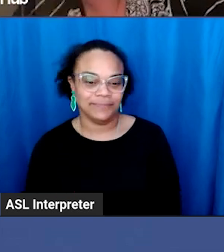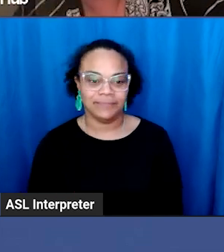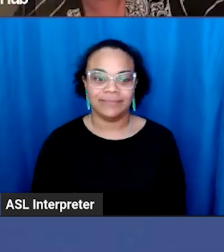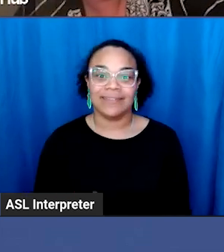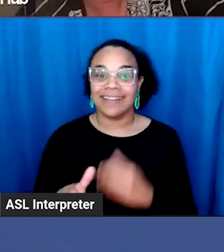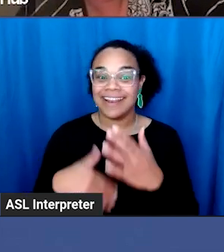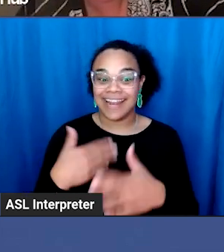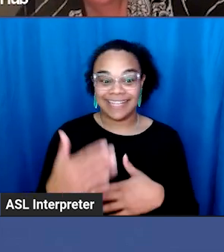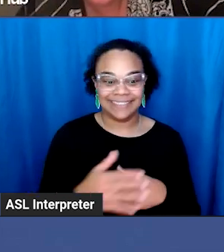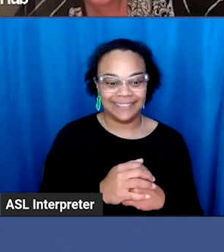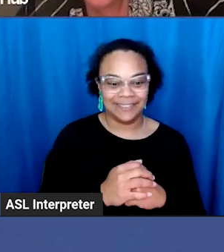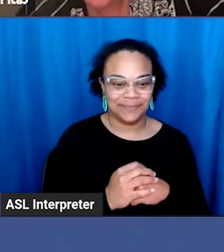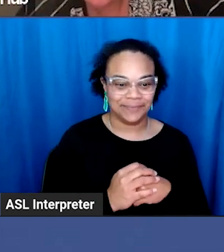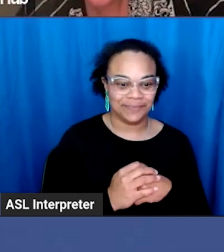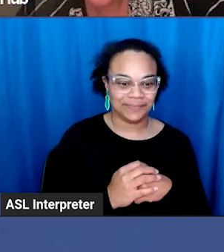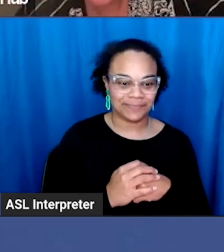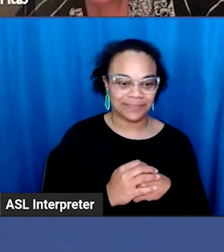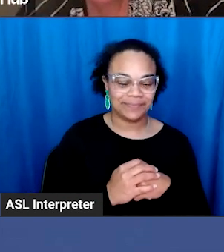Next here.